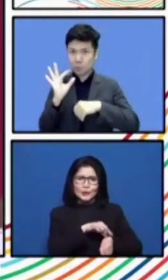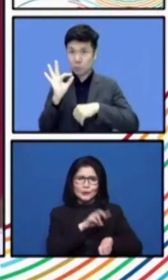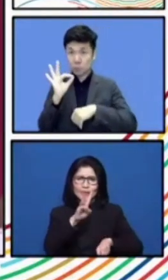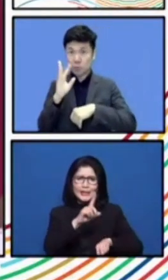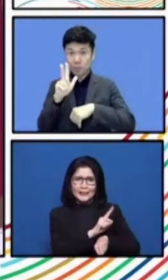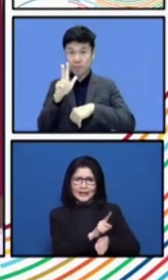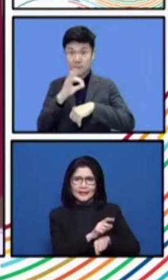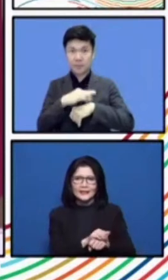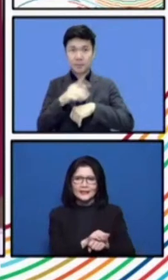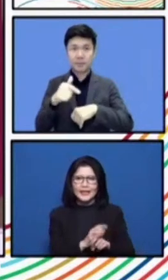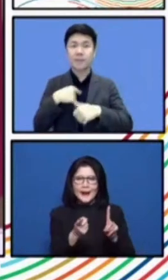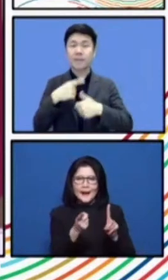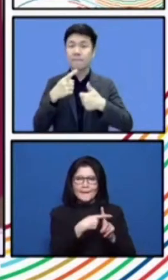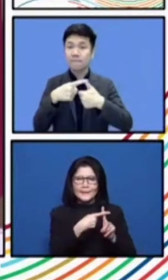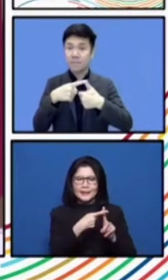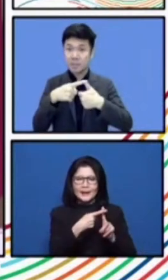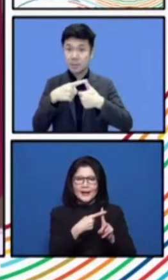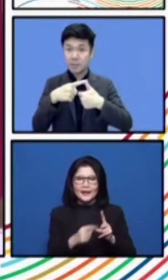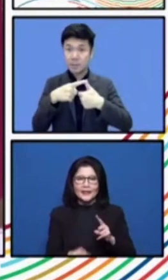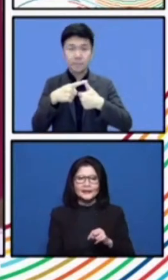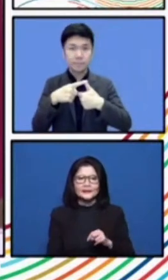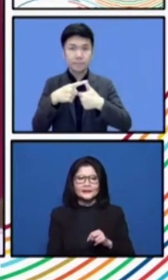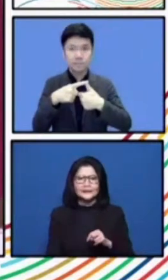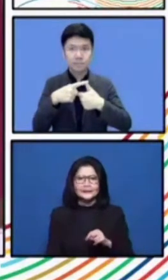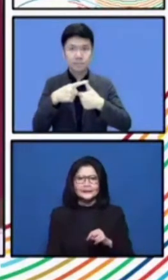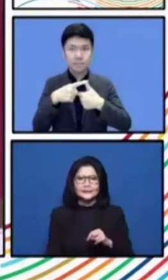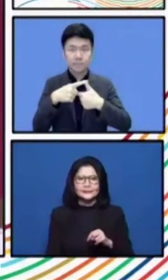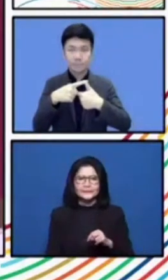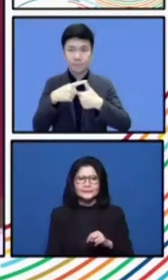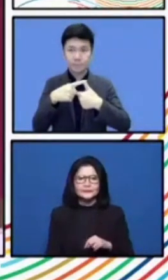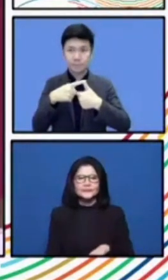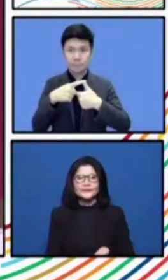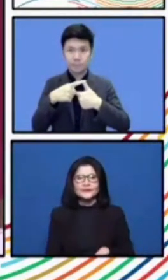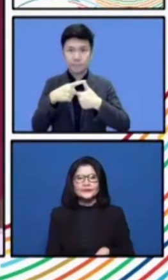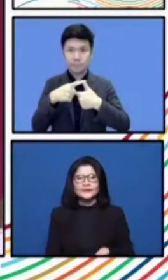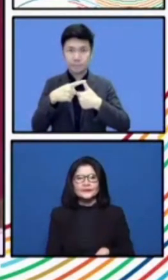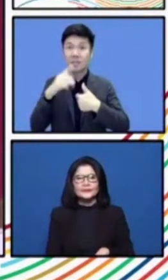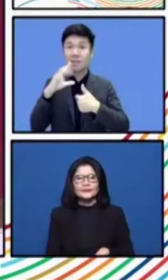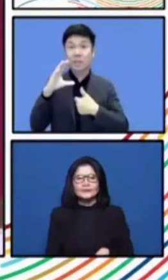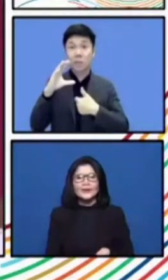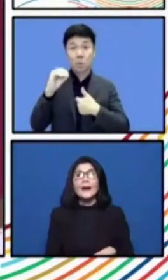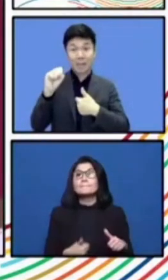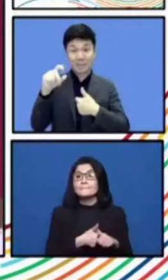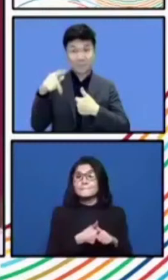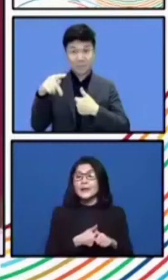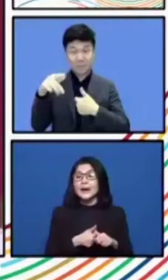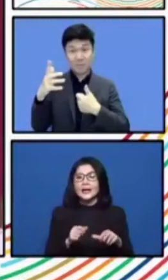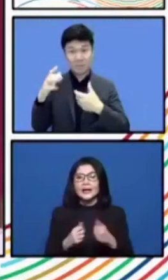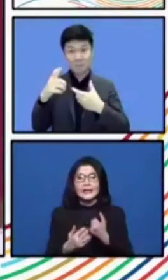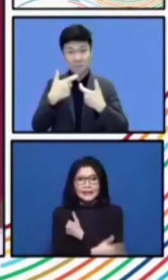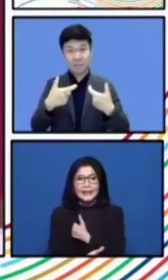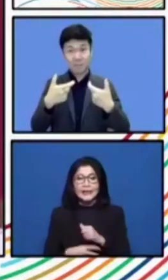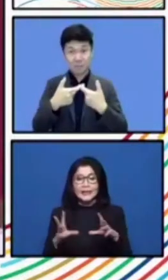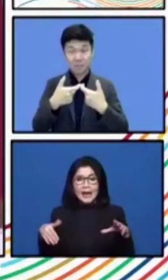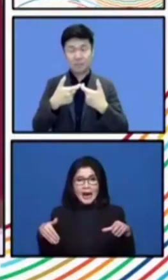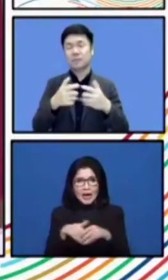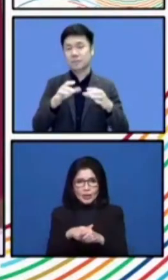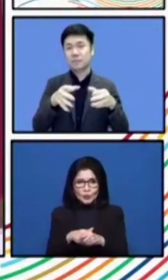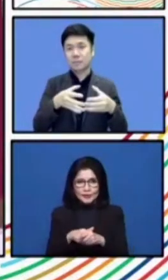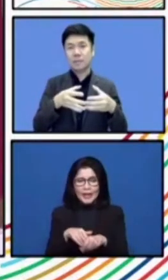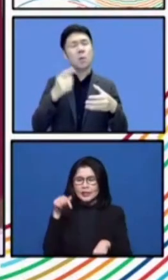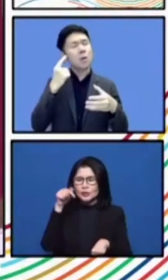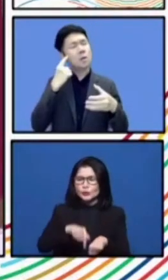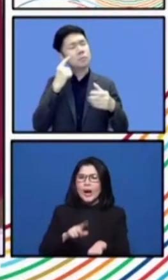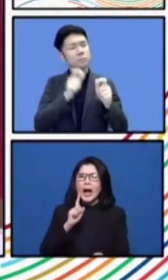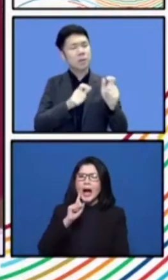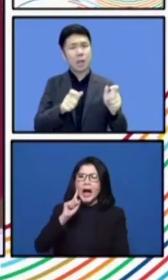parties to the convention the third party uh Duty Banner to the convention so I therefore would like to leave